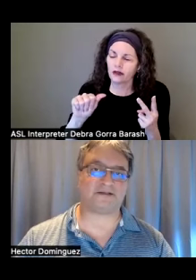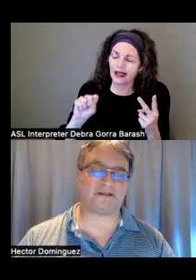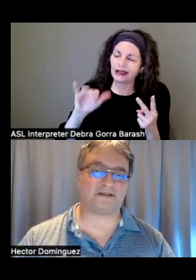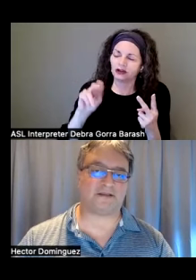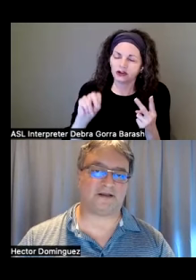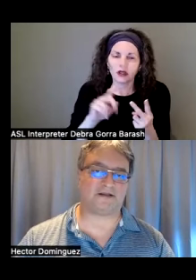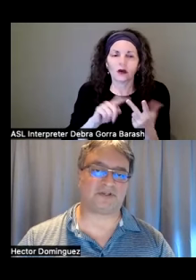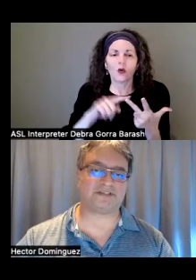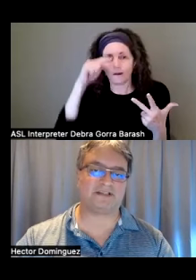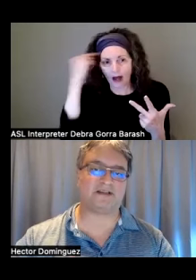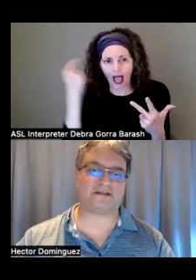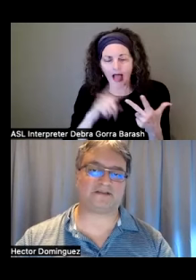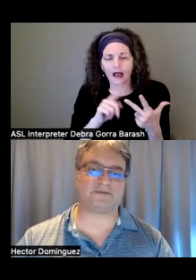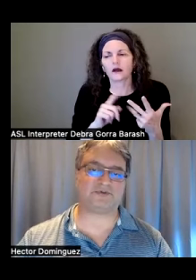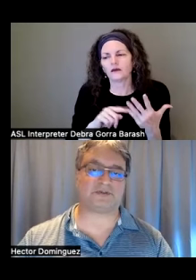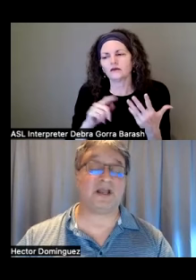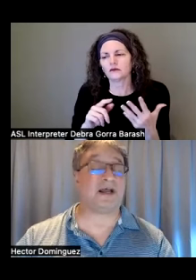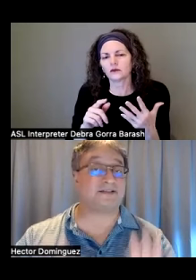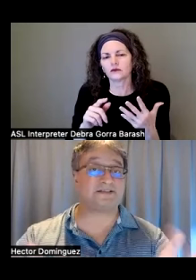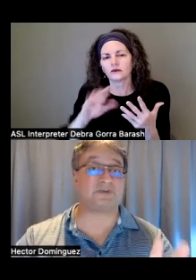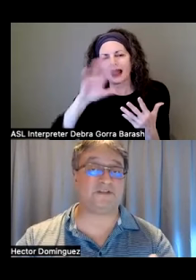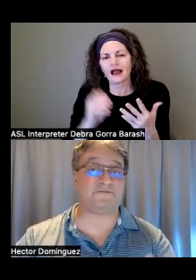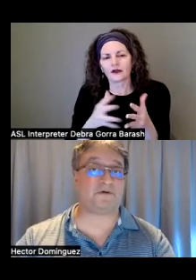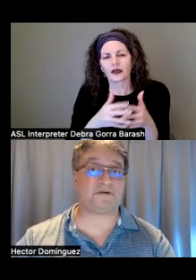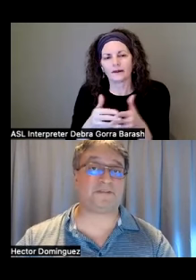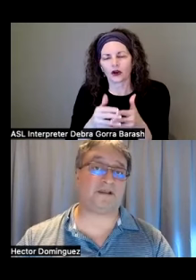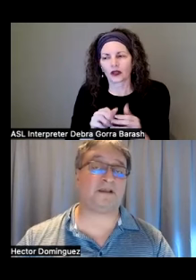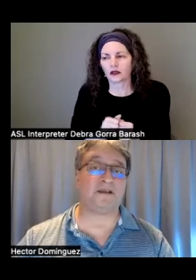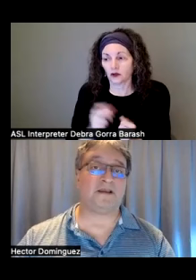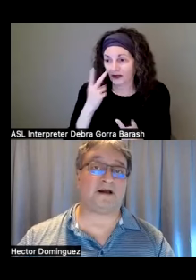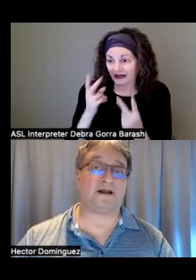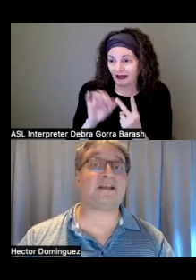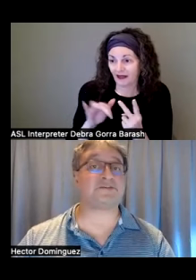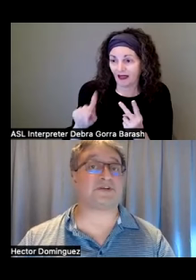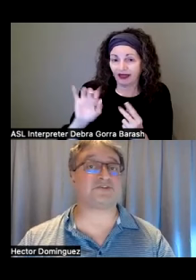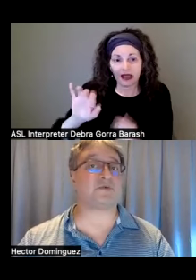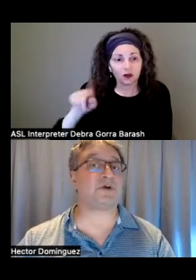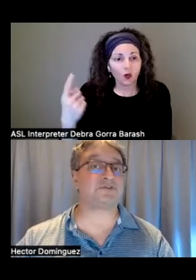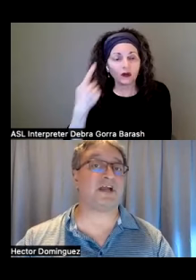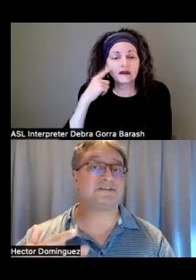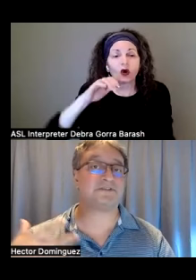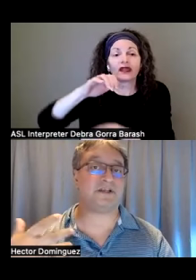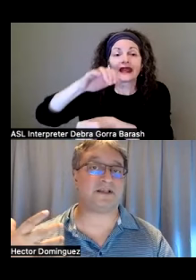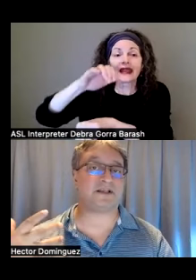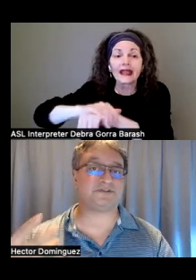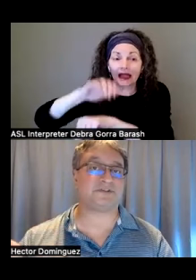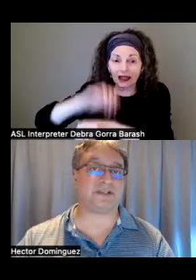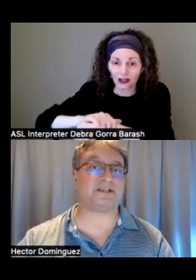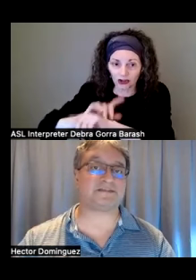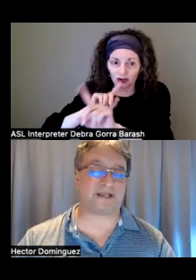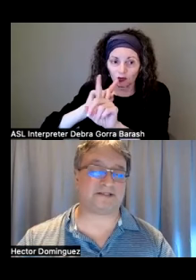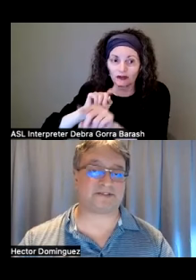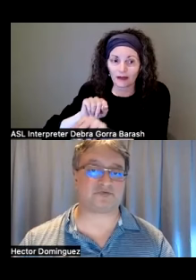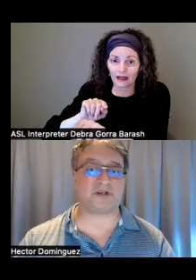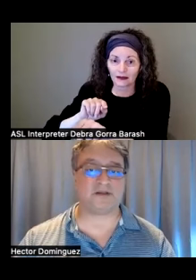American. You can see there the distribution, and this is only for the English version. We also have a version